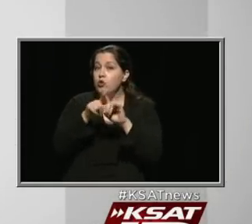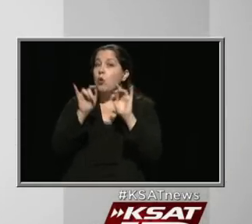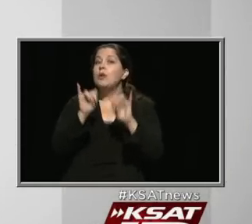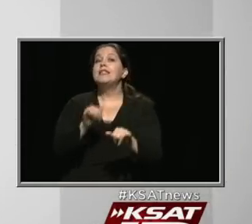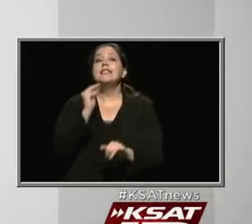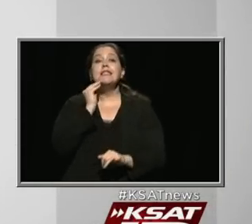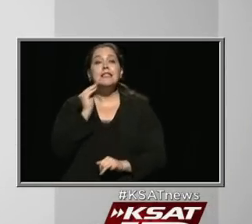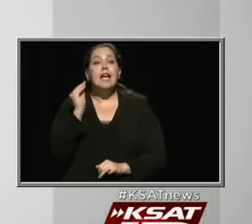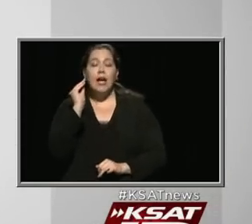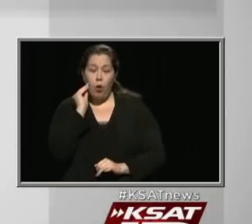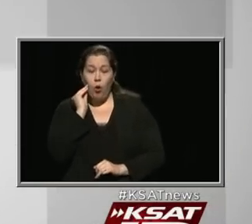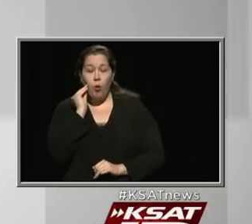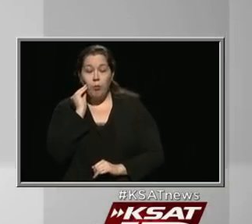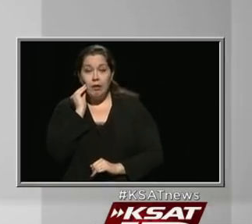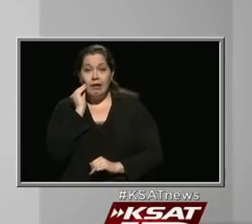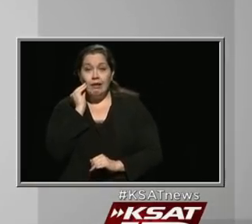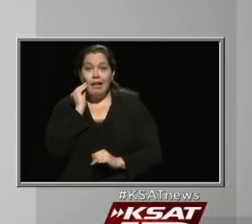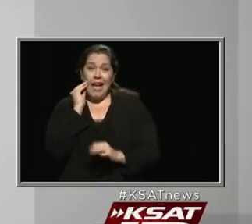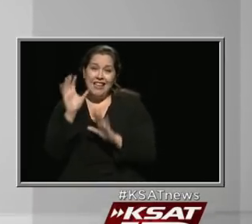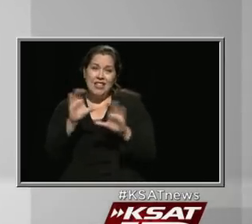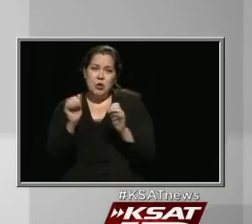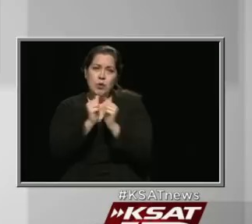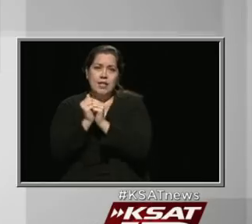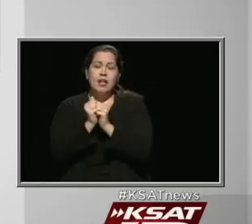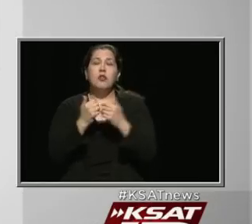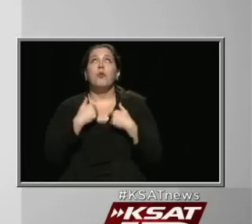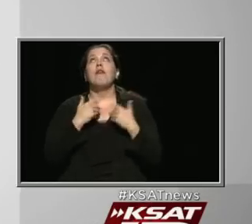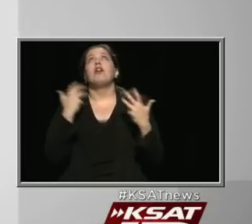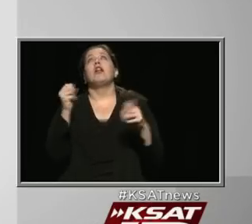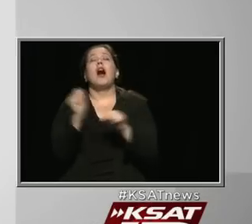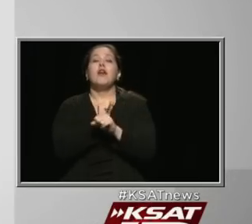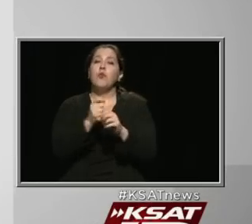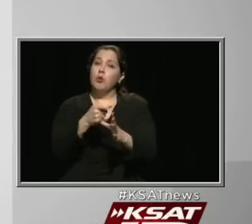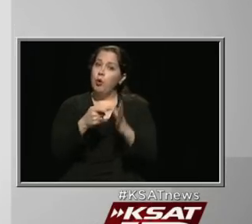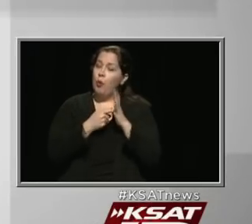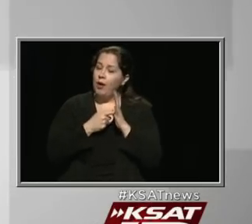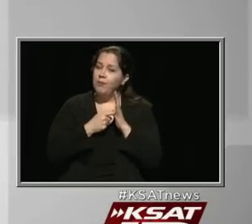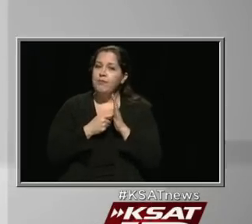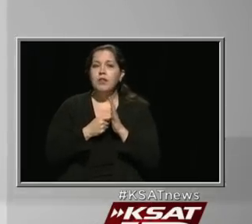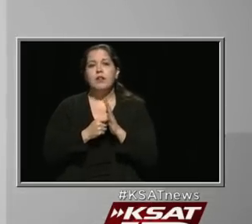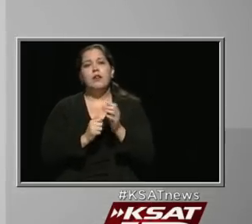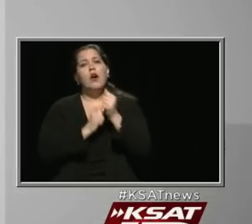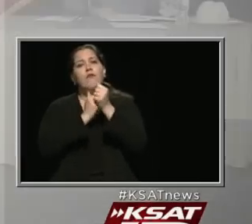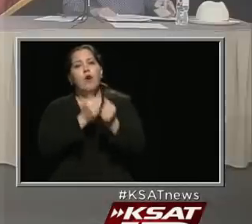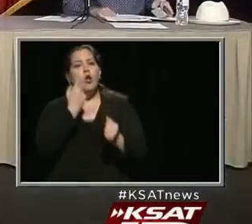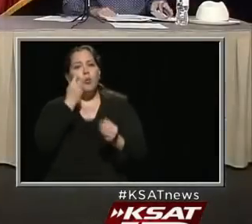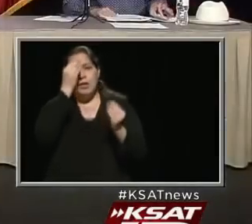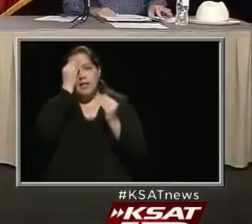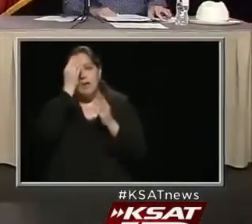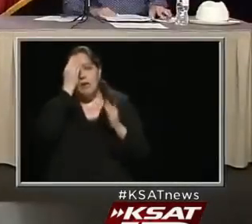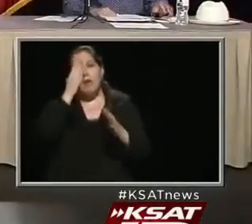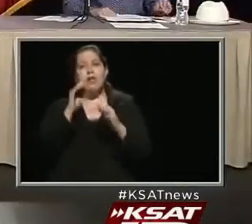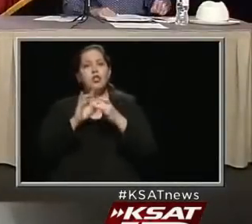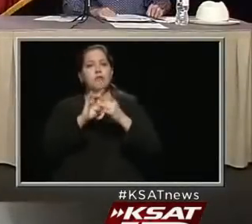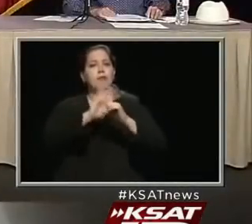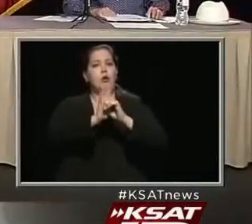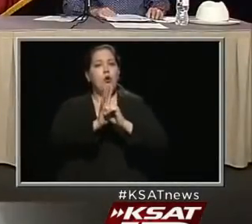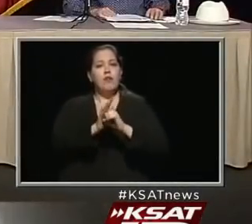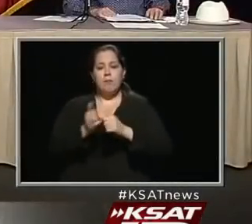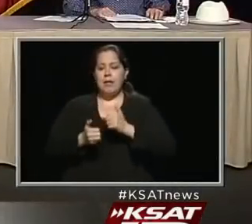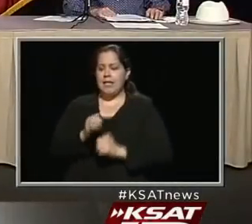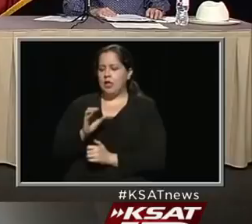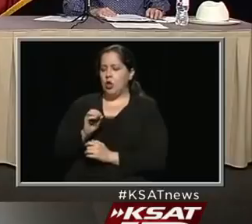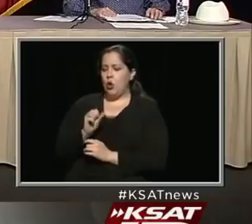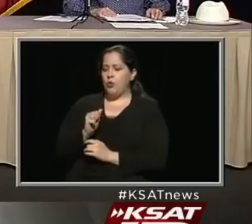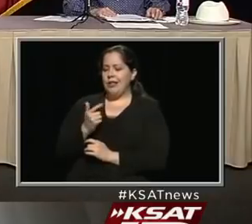home, and let's get that done together. We've got a lot of work to do, folks. Be sure to subscribe to the latest COVID-19 updates by texting